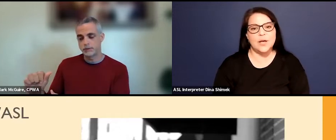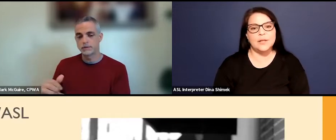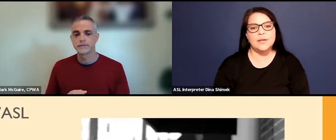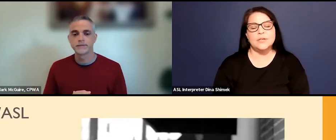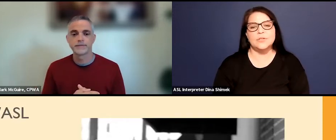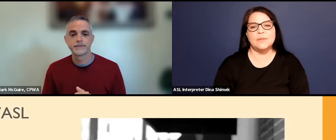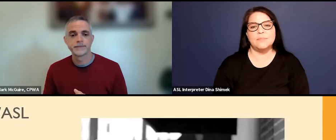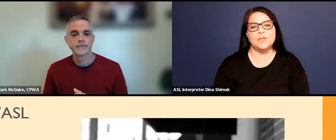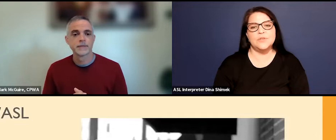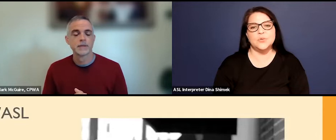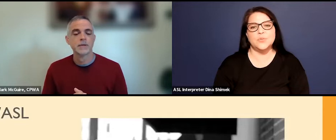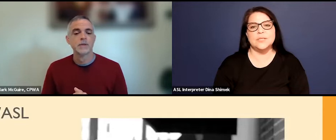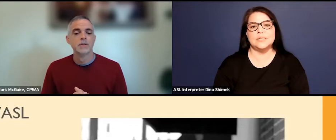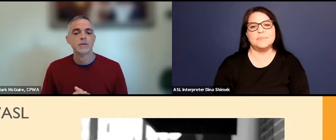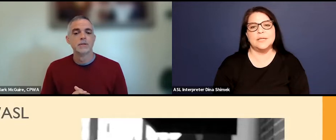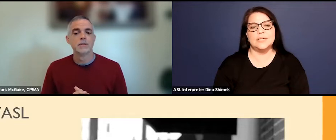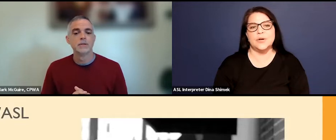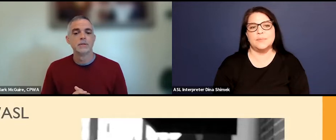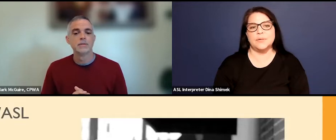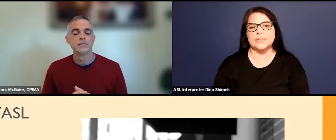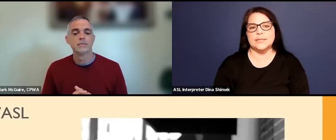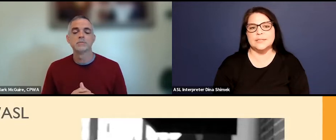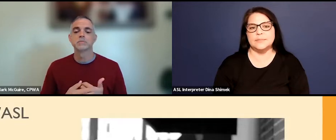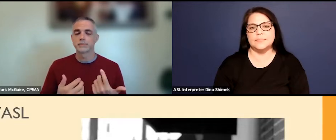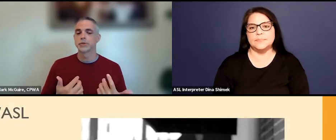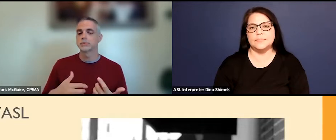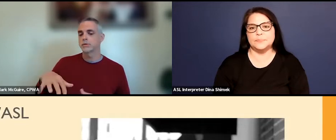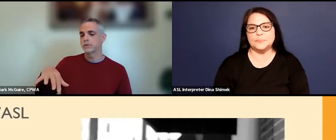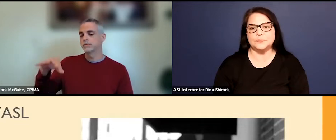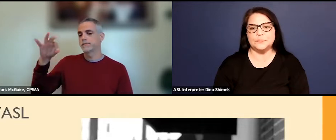as well, so that individuals with disabilities are able to access it.